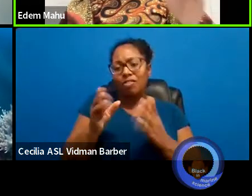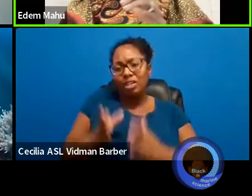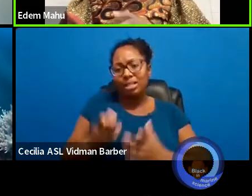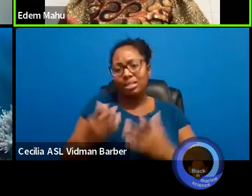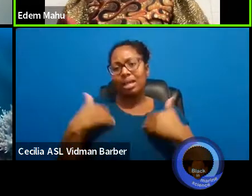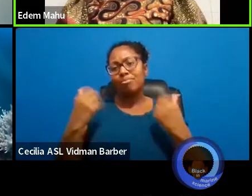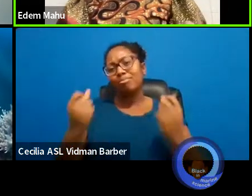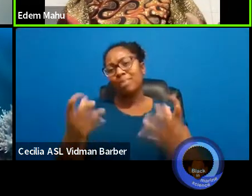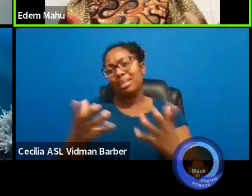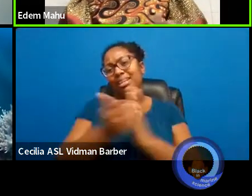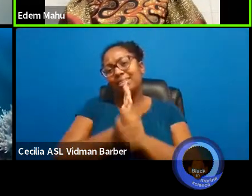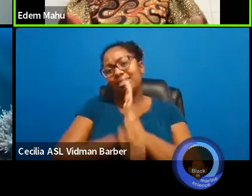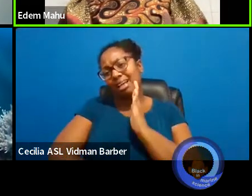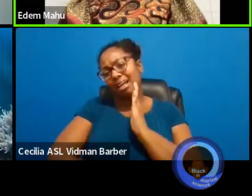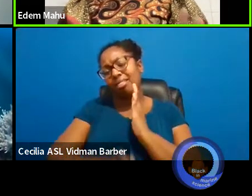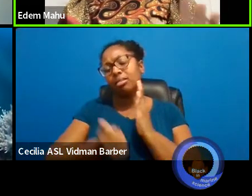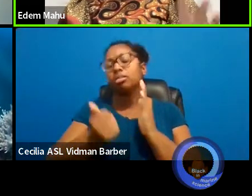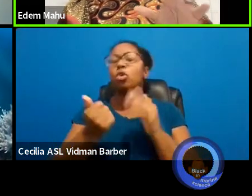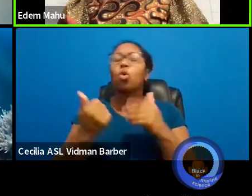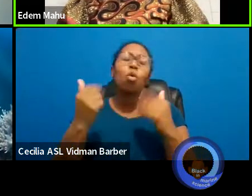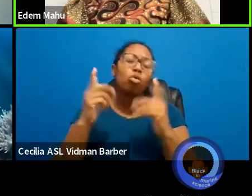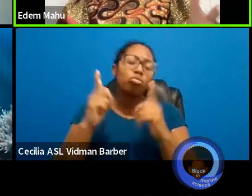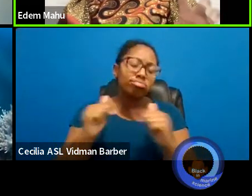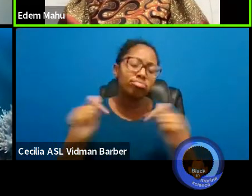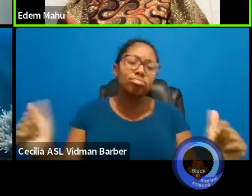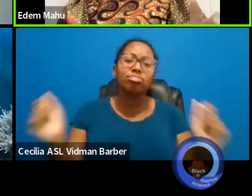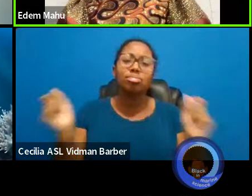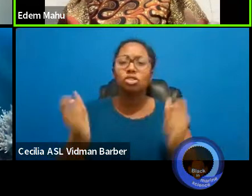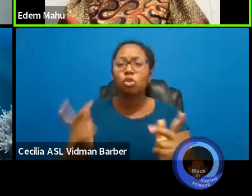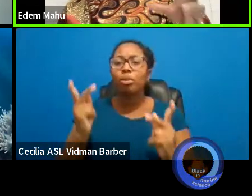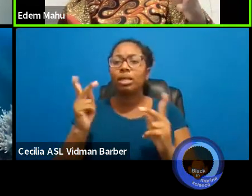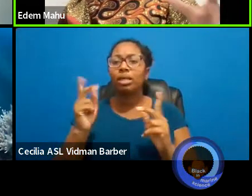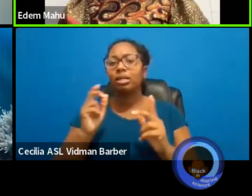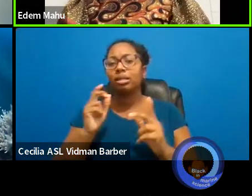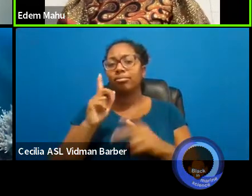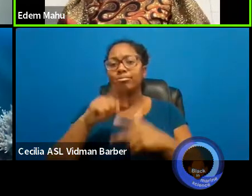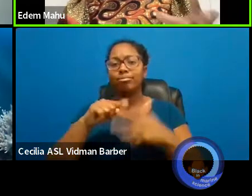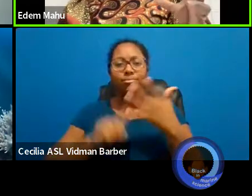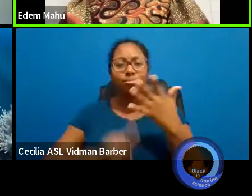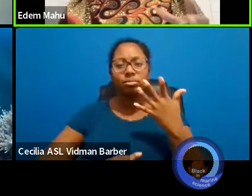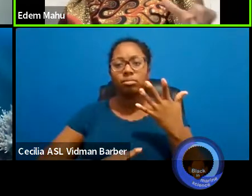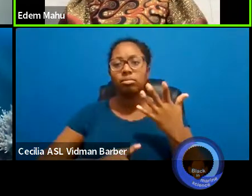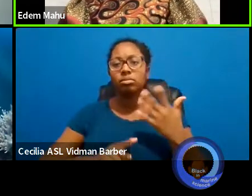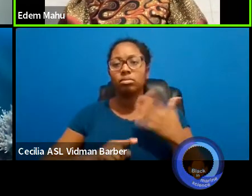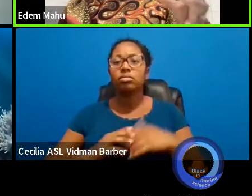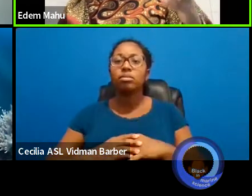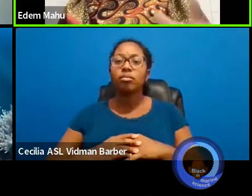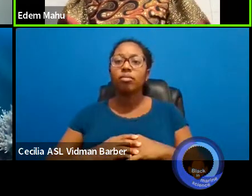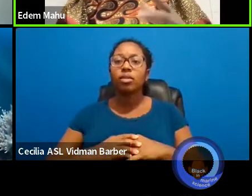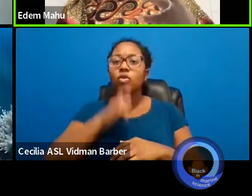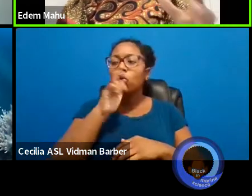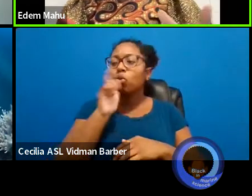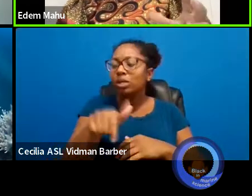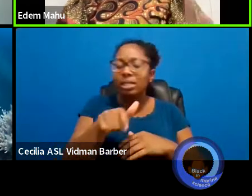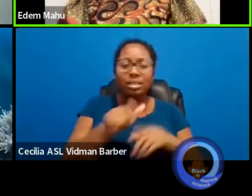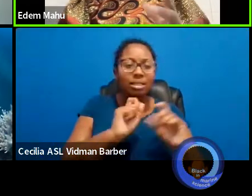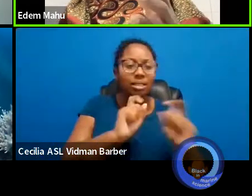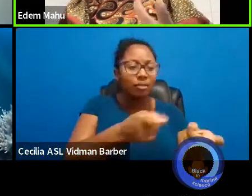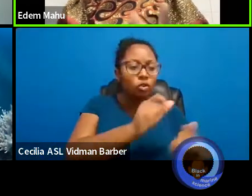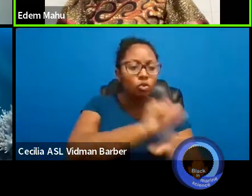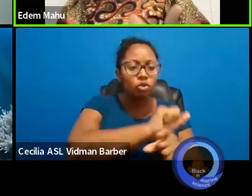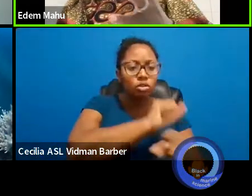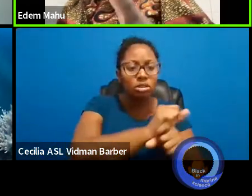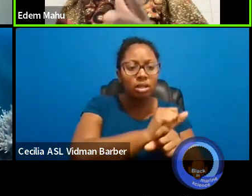there are so many things that you can do. You don't need anybody to even employ you as a marine scientist. You can set up your